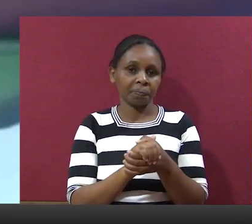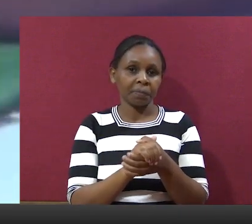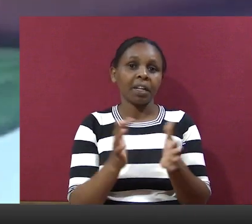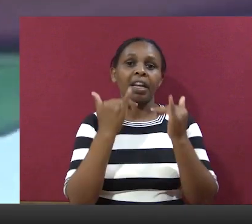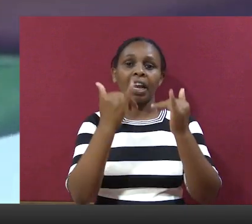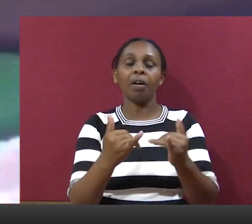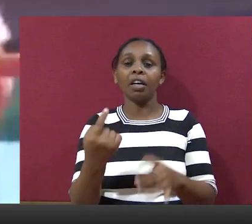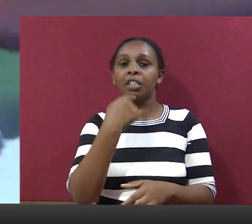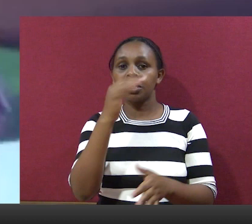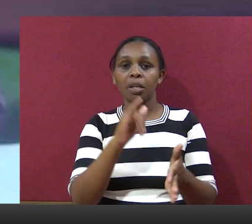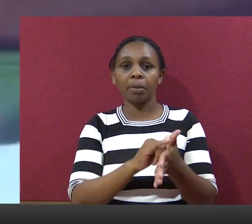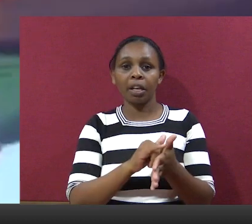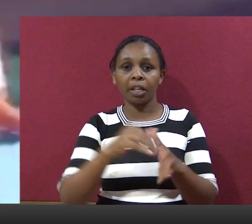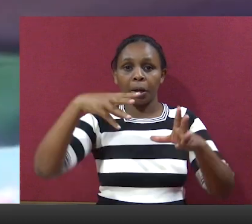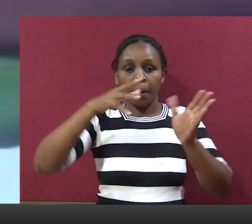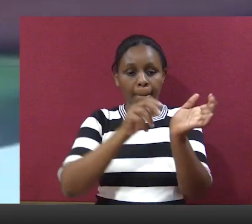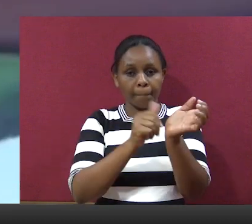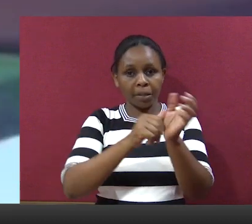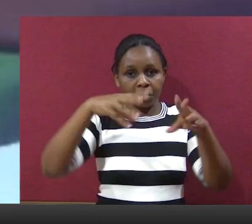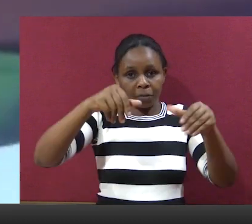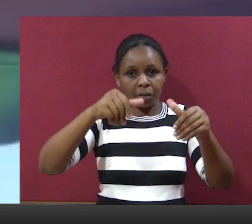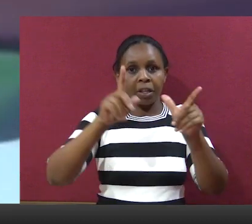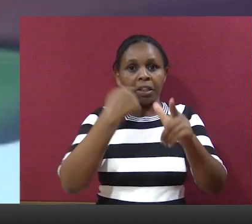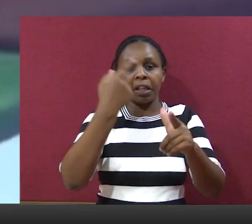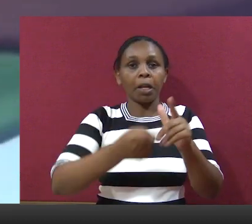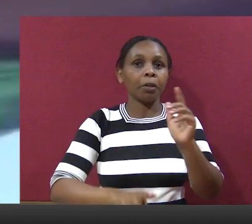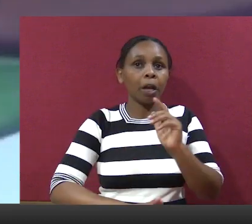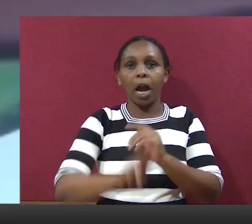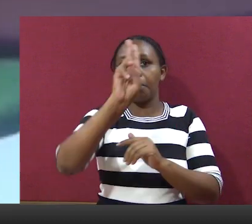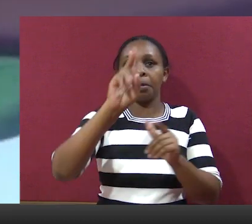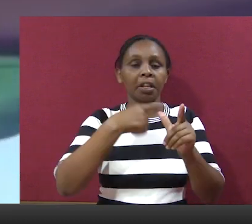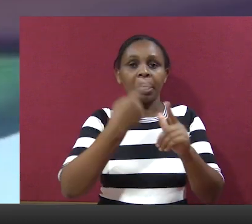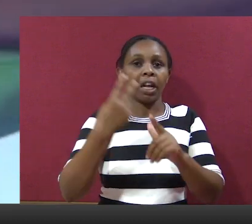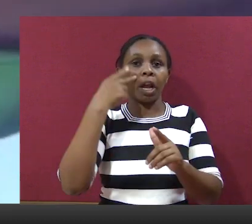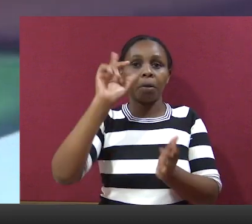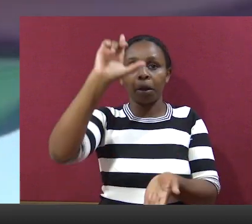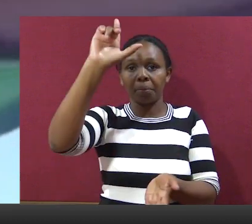Sasa amesema mambo ya unga imeenda juu, ameona unga inashuka chini.